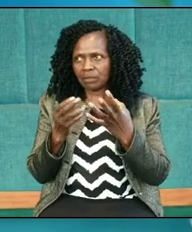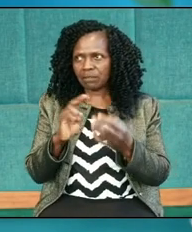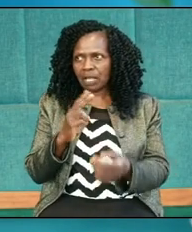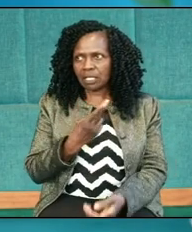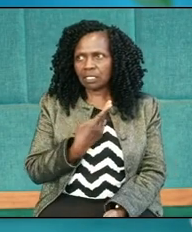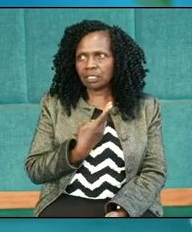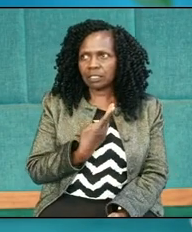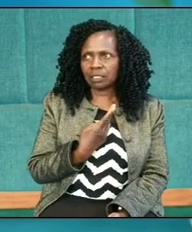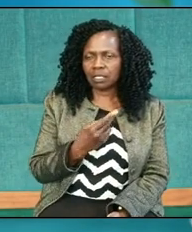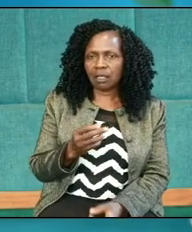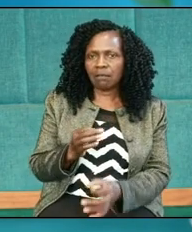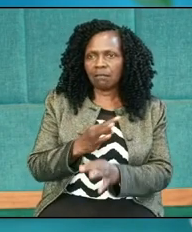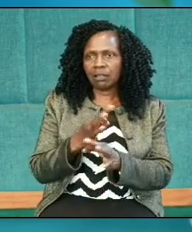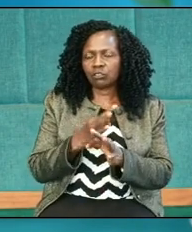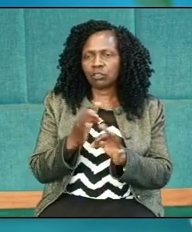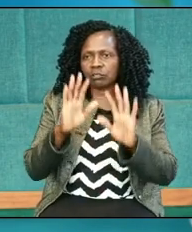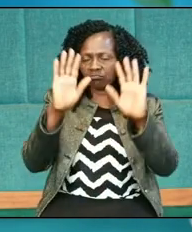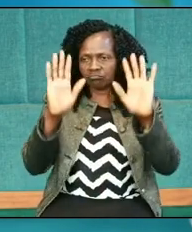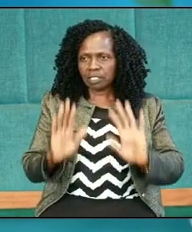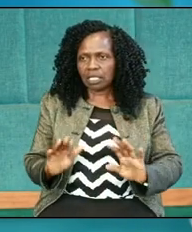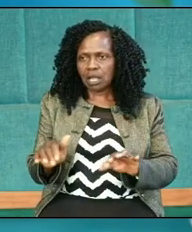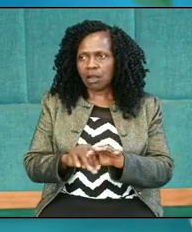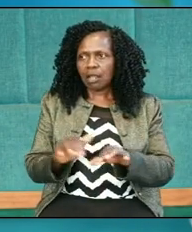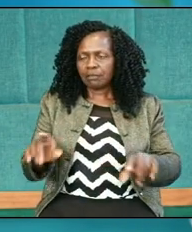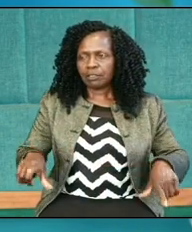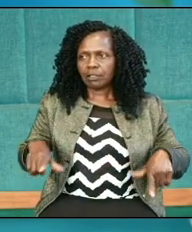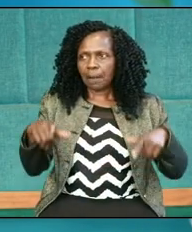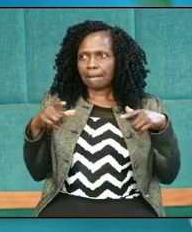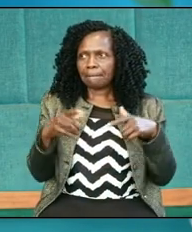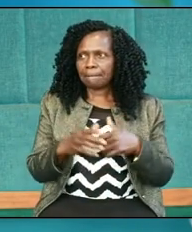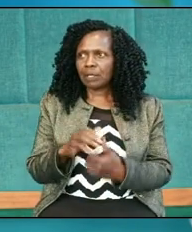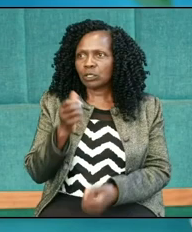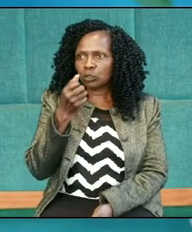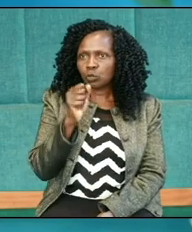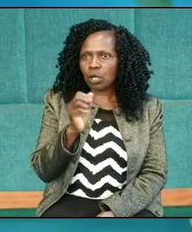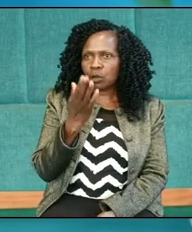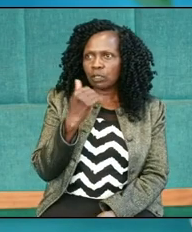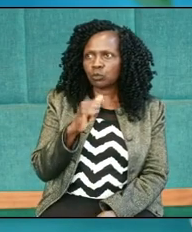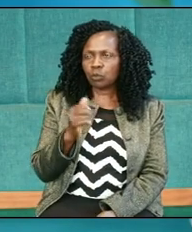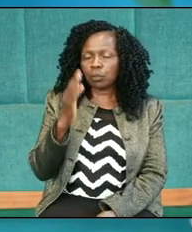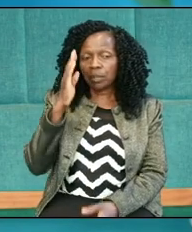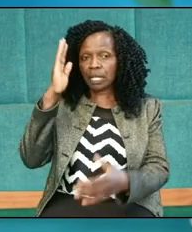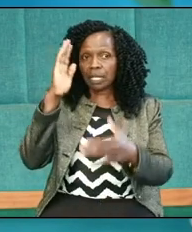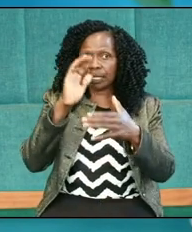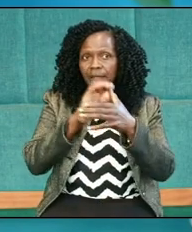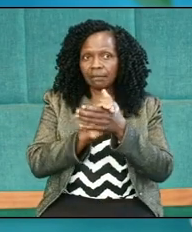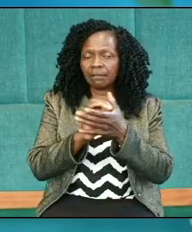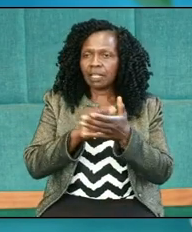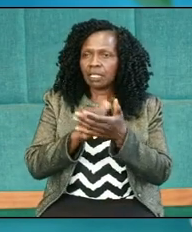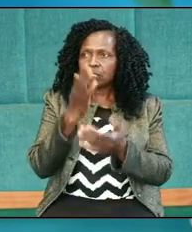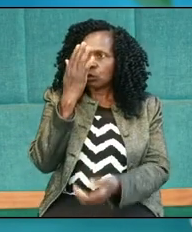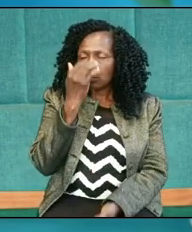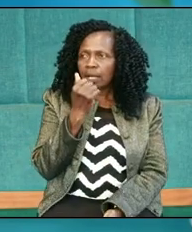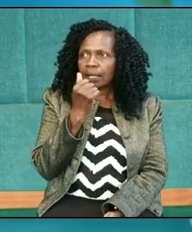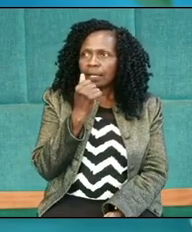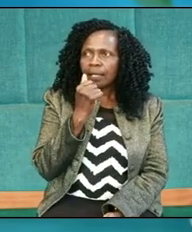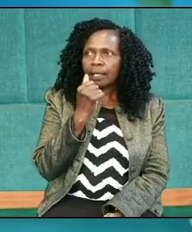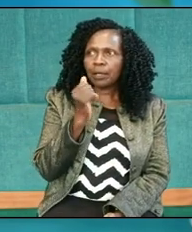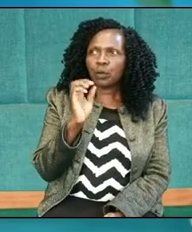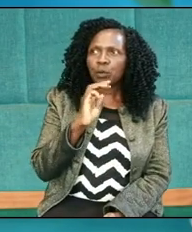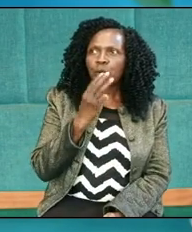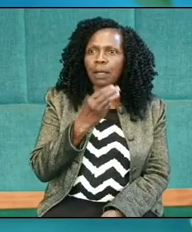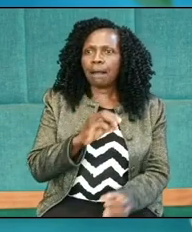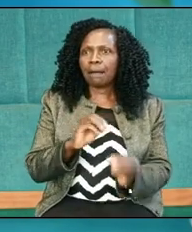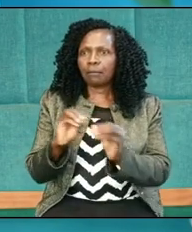the functions that are very crucial in our lives. And therefore, I want to believe that that is why we